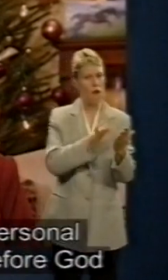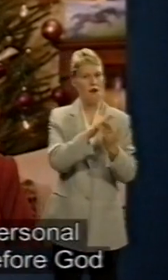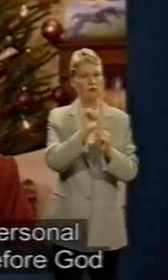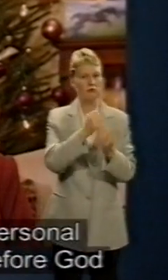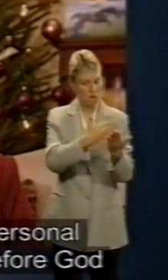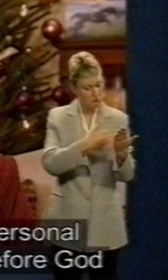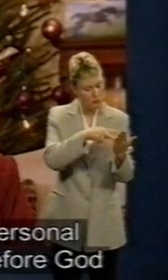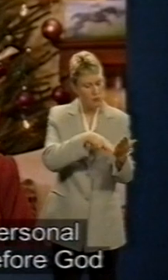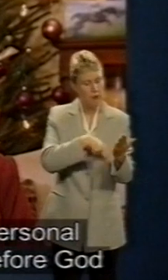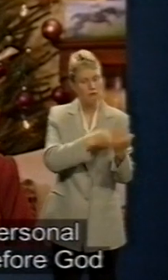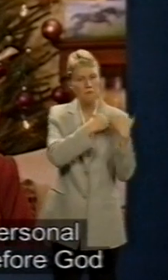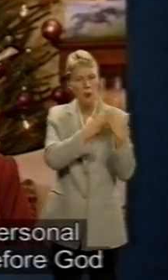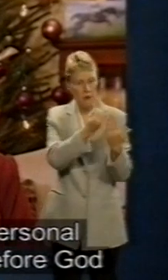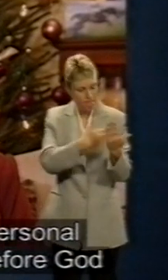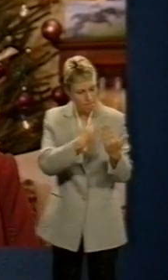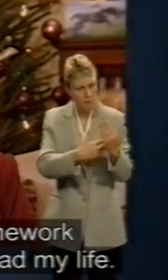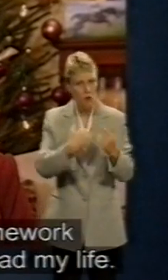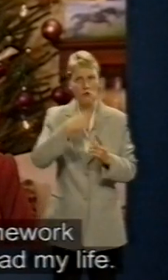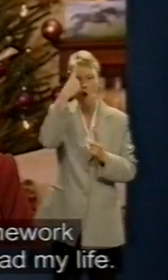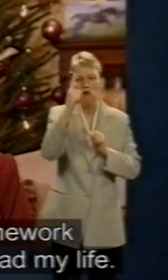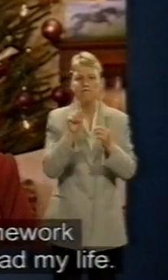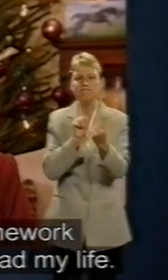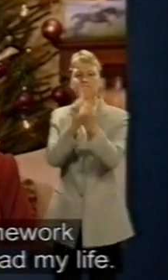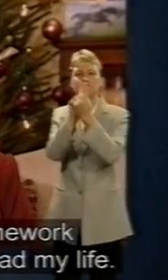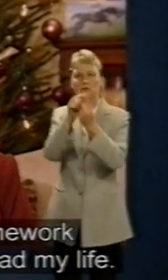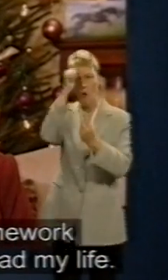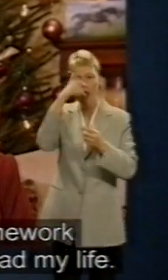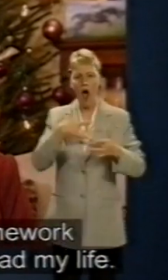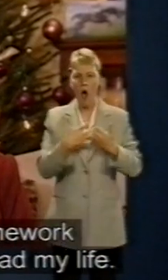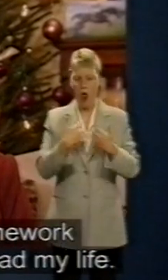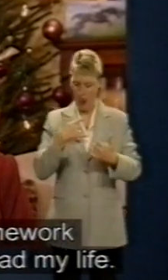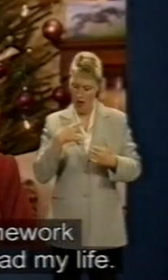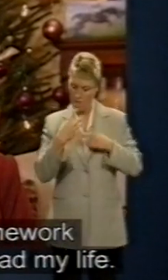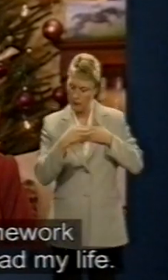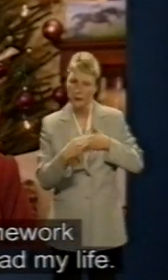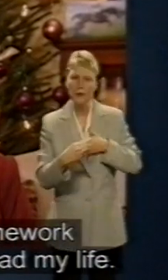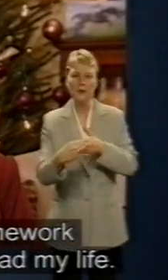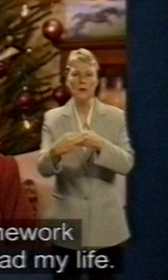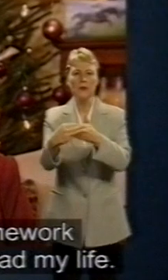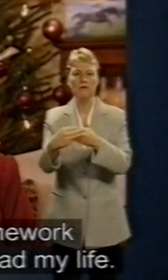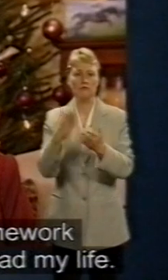personal accountability before God provide a framework in which I try to lead my life.